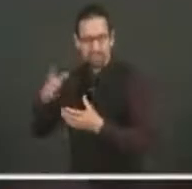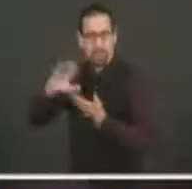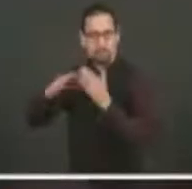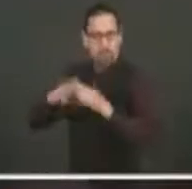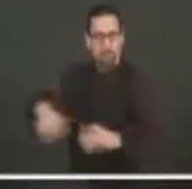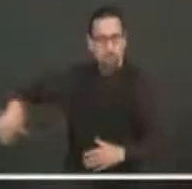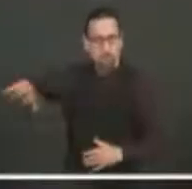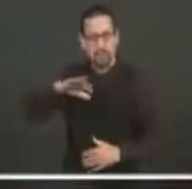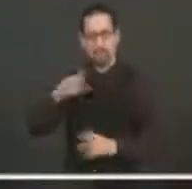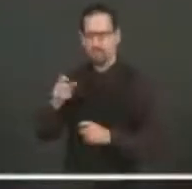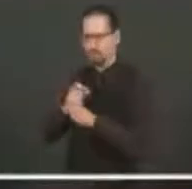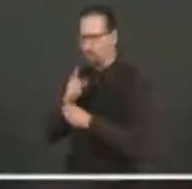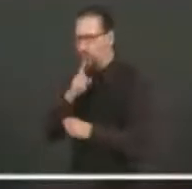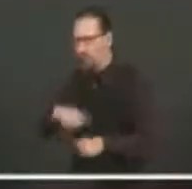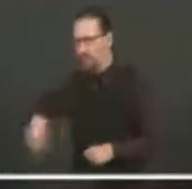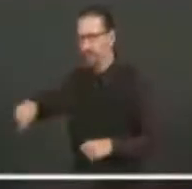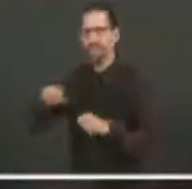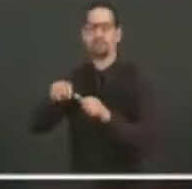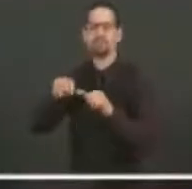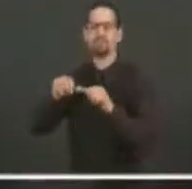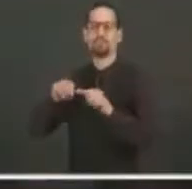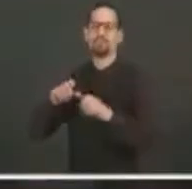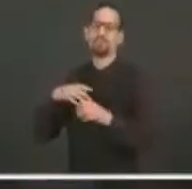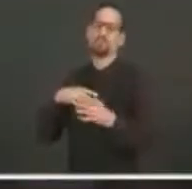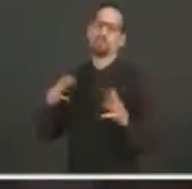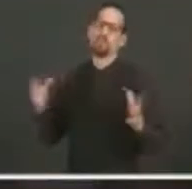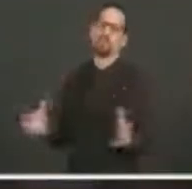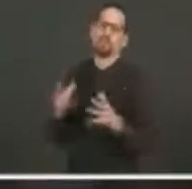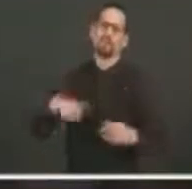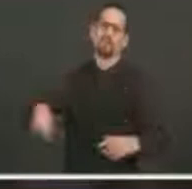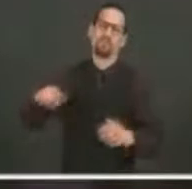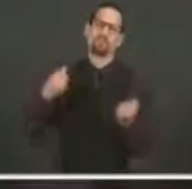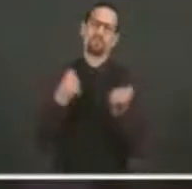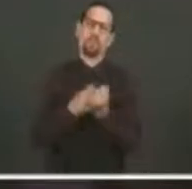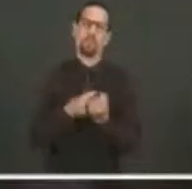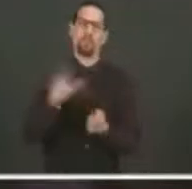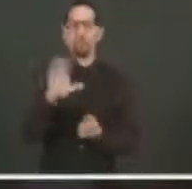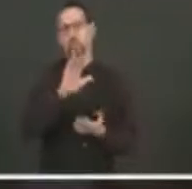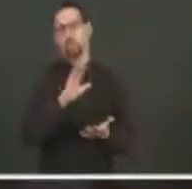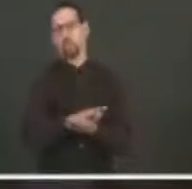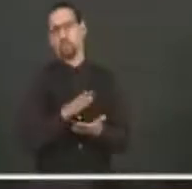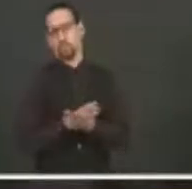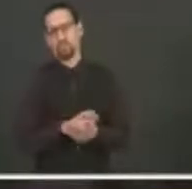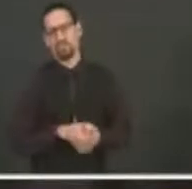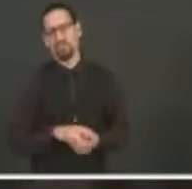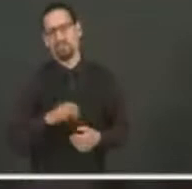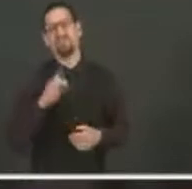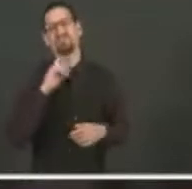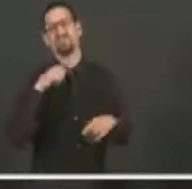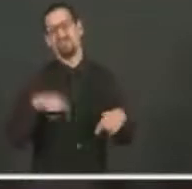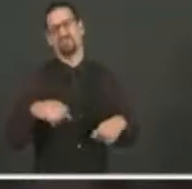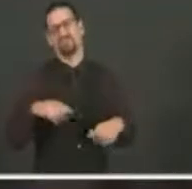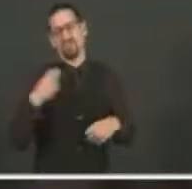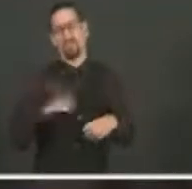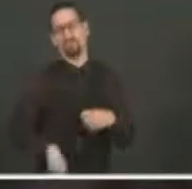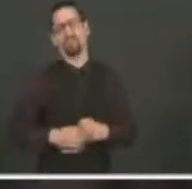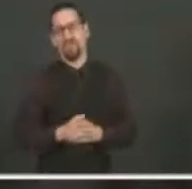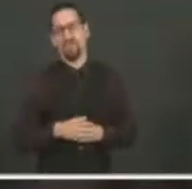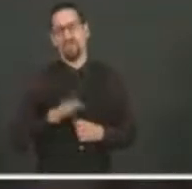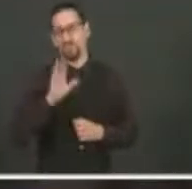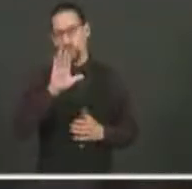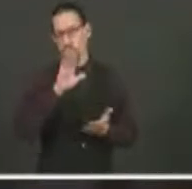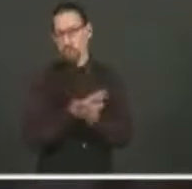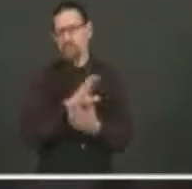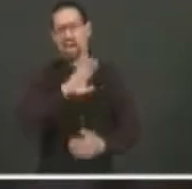give the superintendents your support because this is hard. We've never done this before. And we're doing it